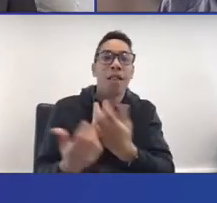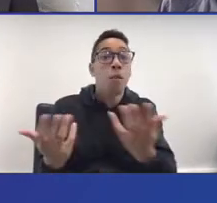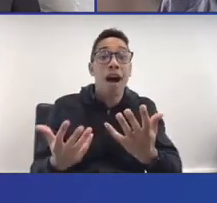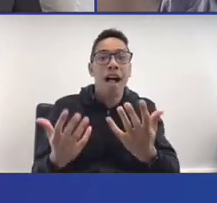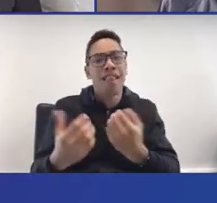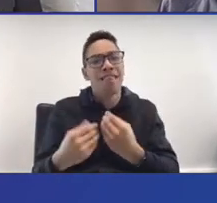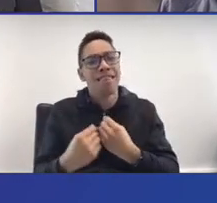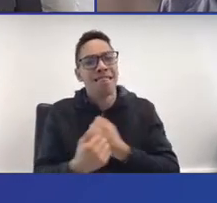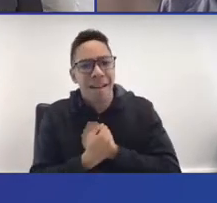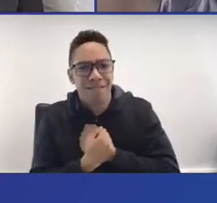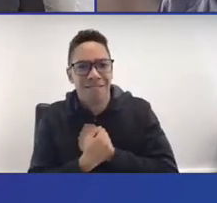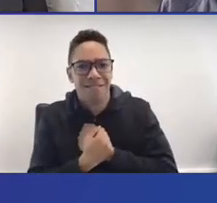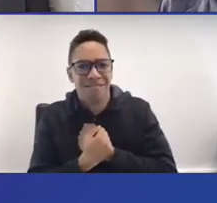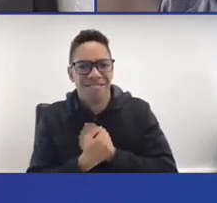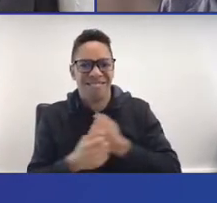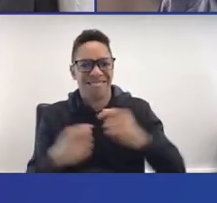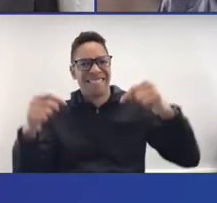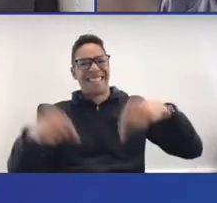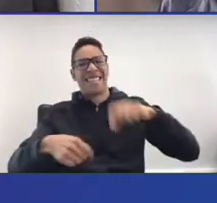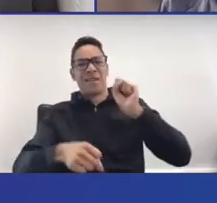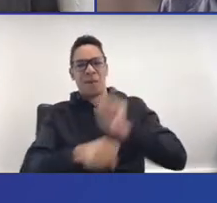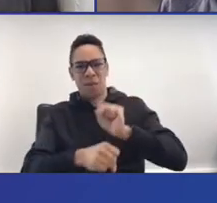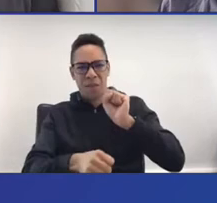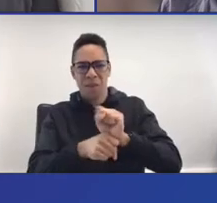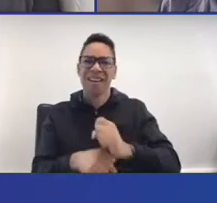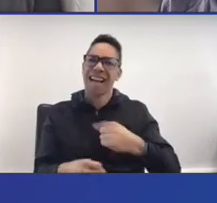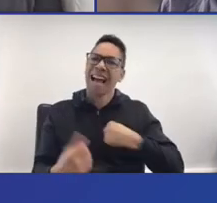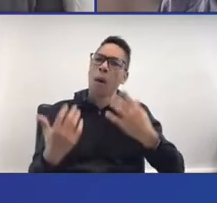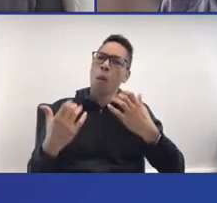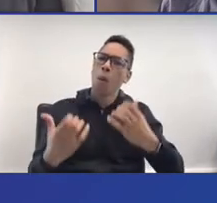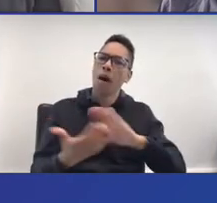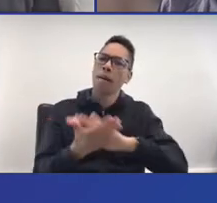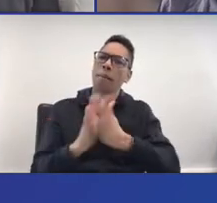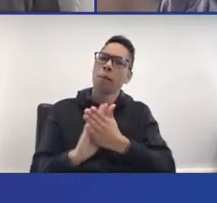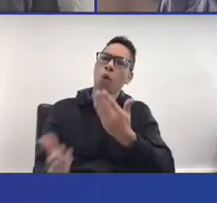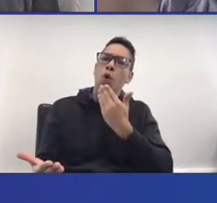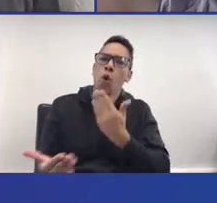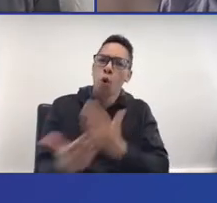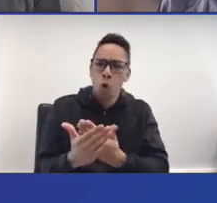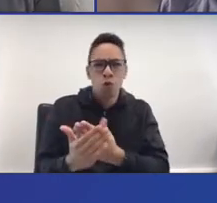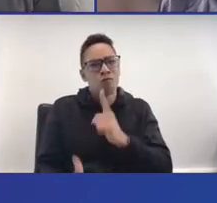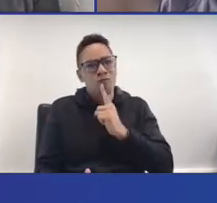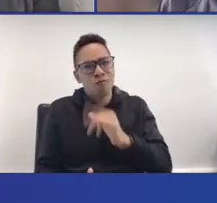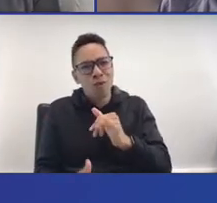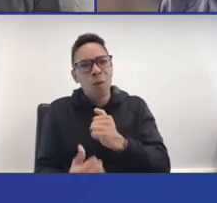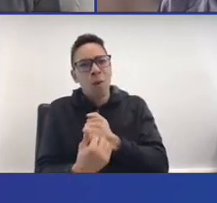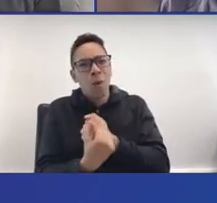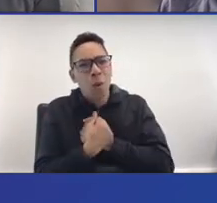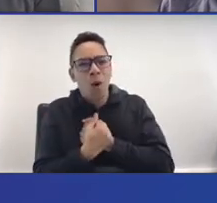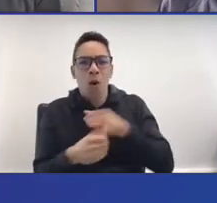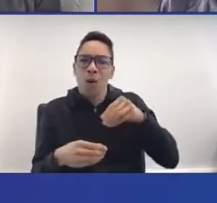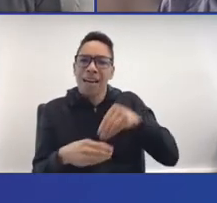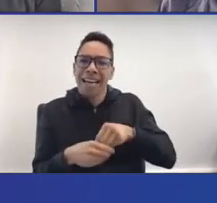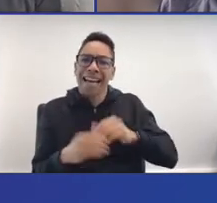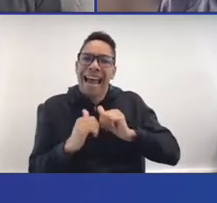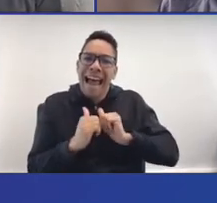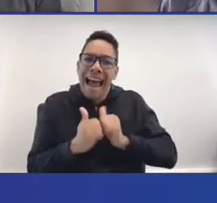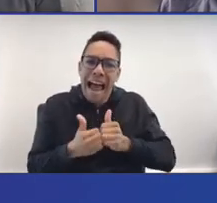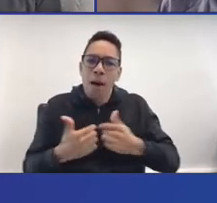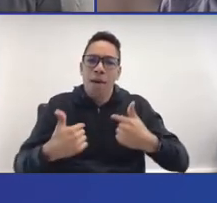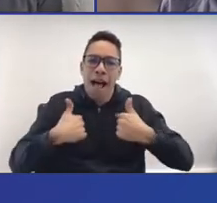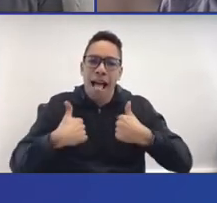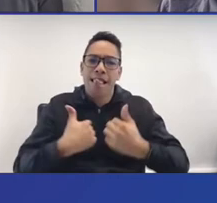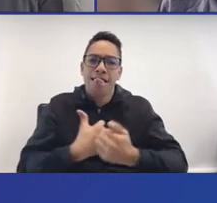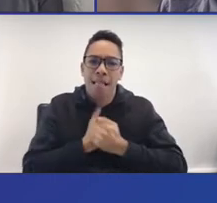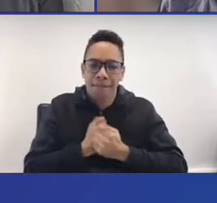That's what I'm doing this work. This work is, I want to be good. I want to be really good at loving. And I want to always